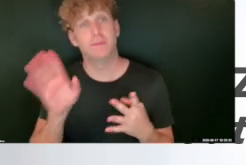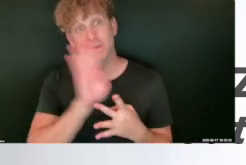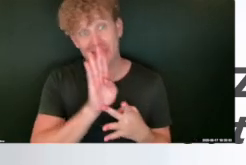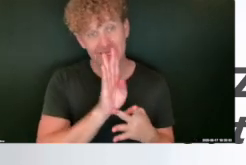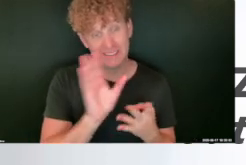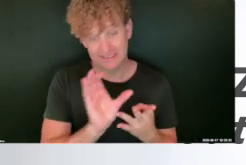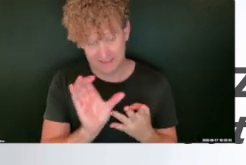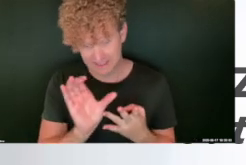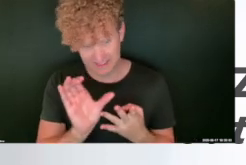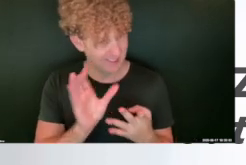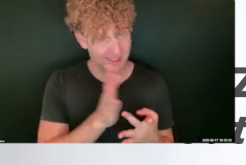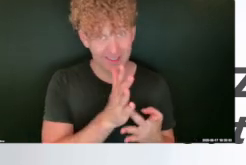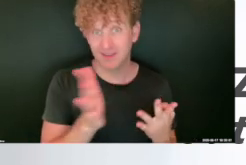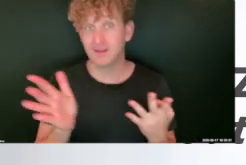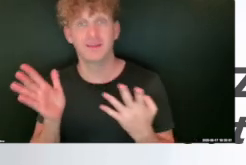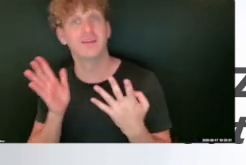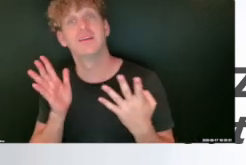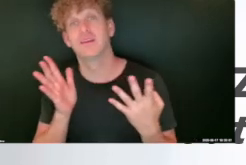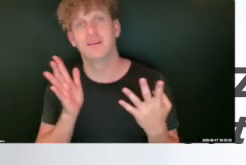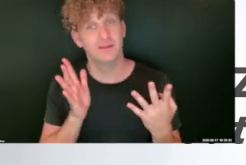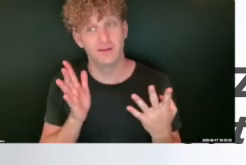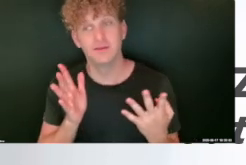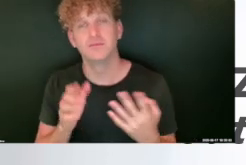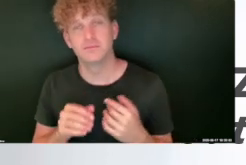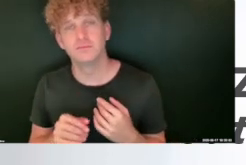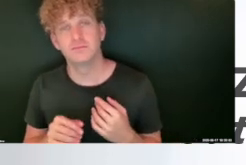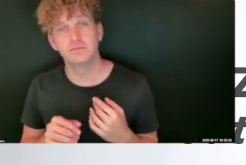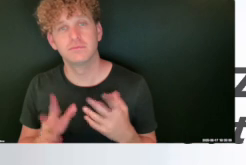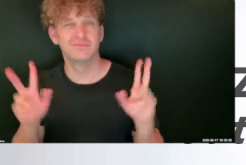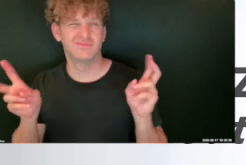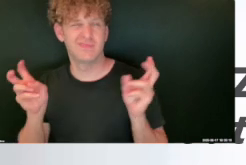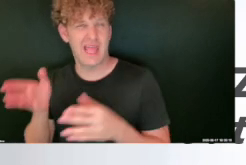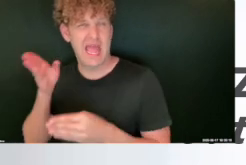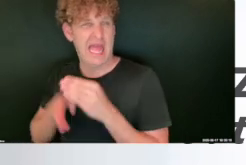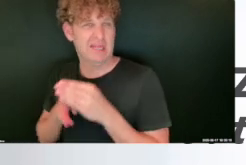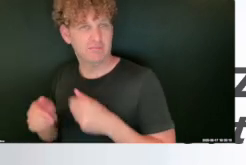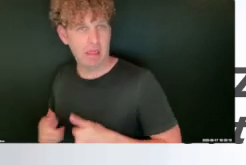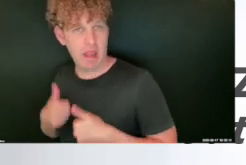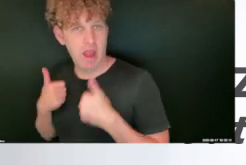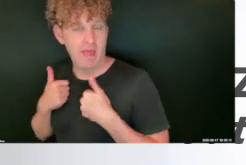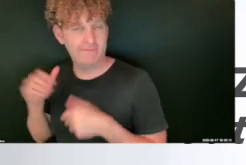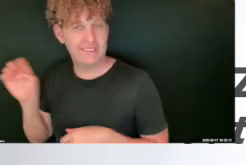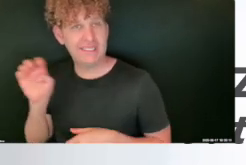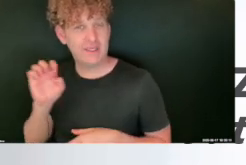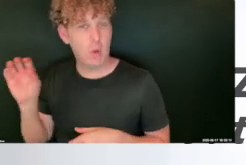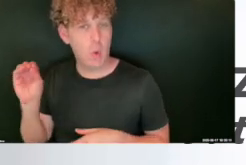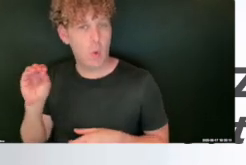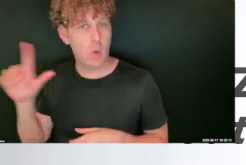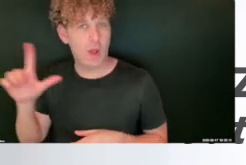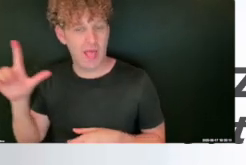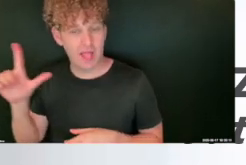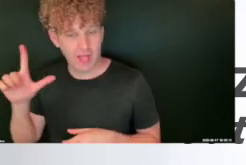systems or other engineering technology applications. The program is